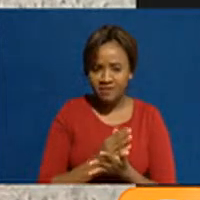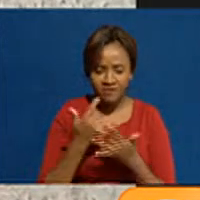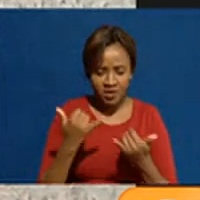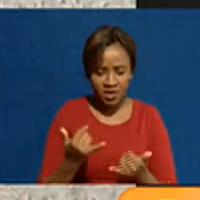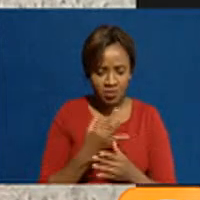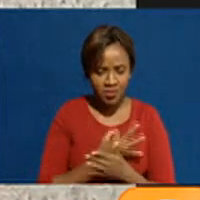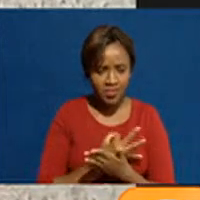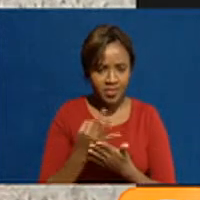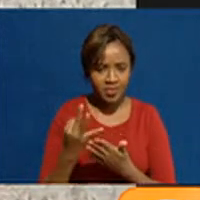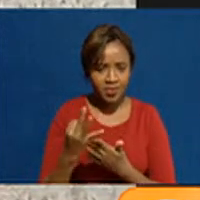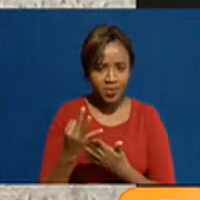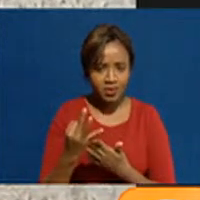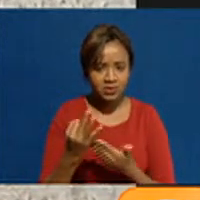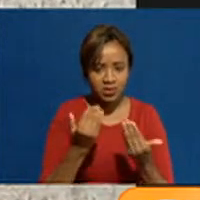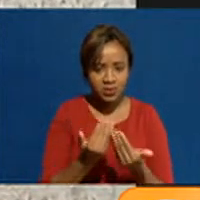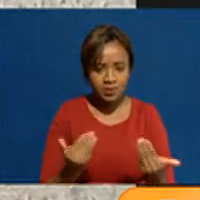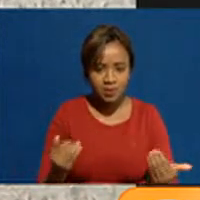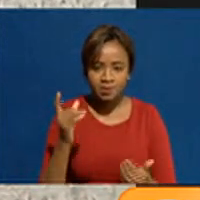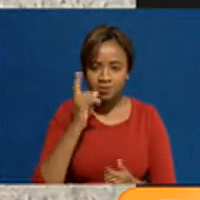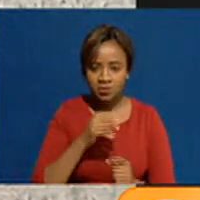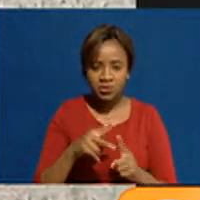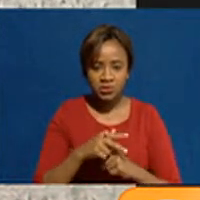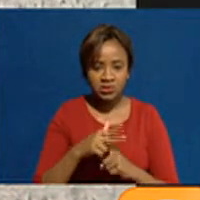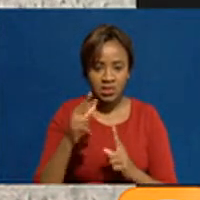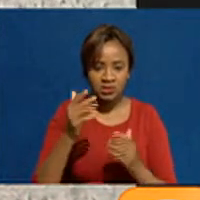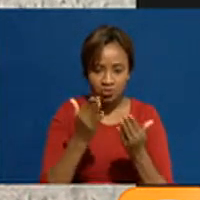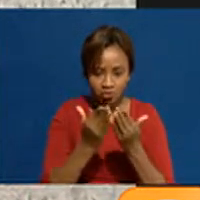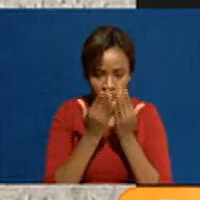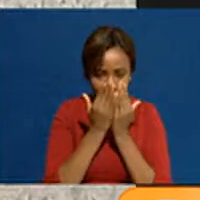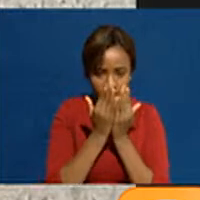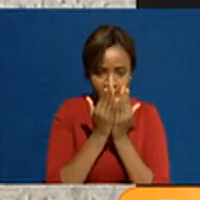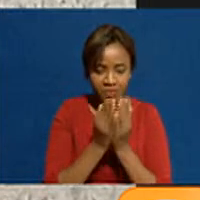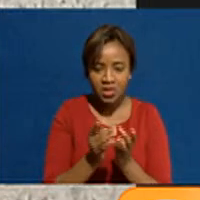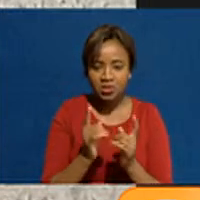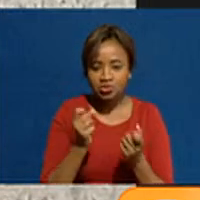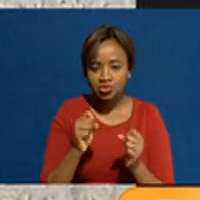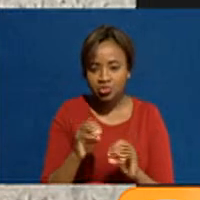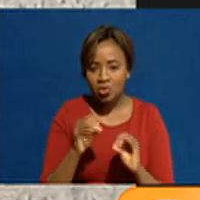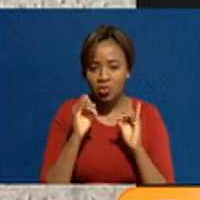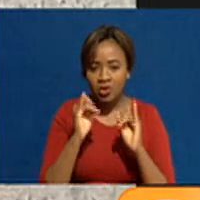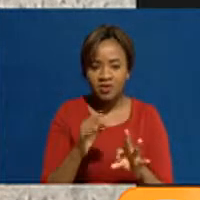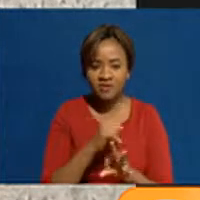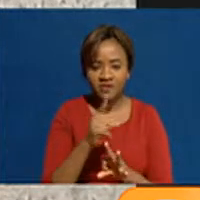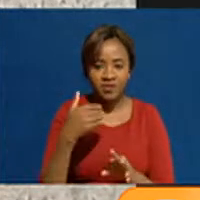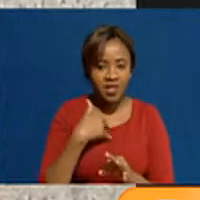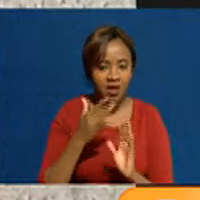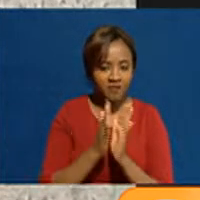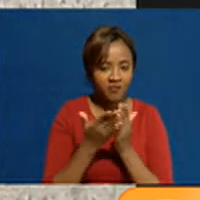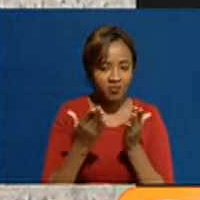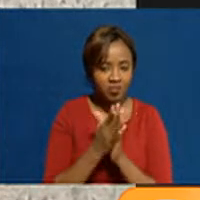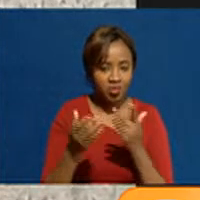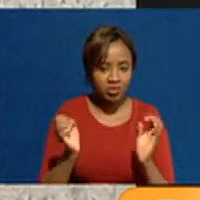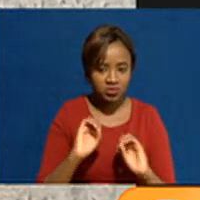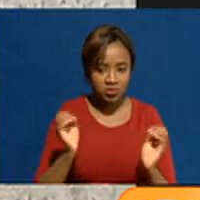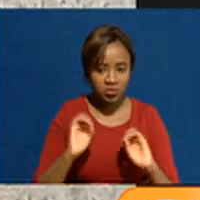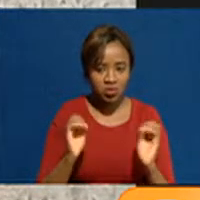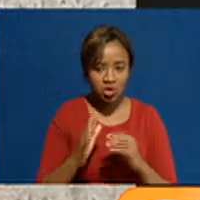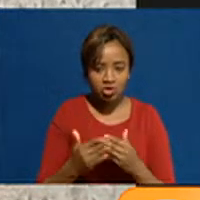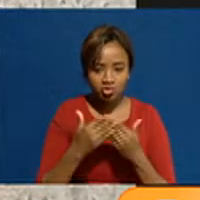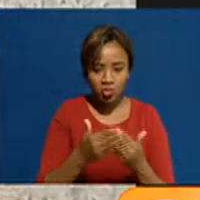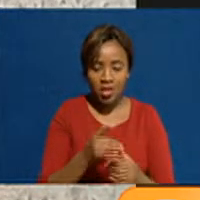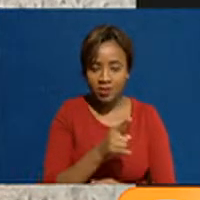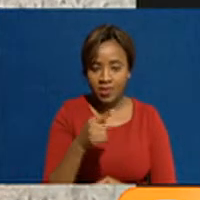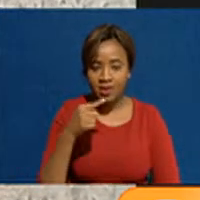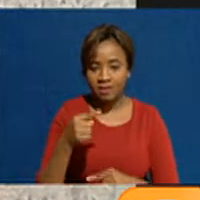already. So the children have already started learning. So if they do not have the textbooks that help them to